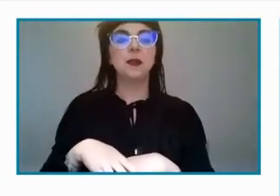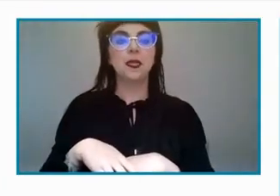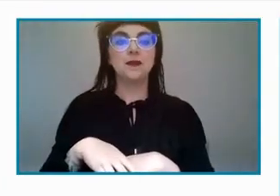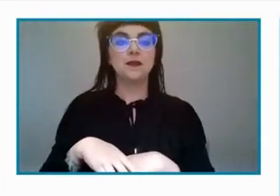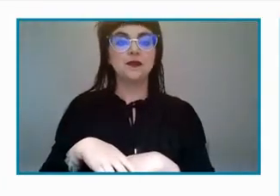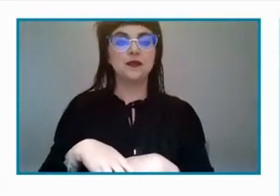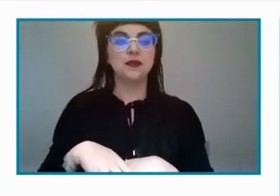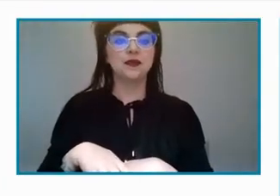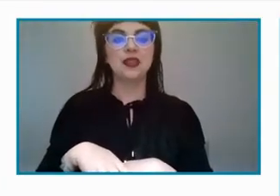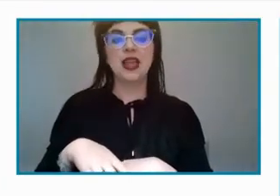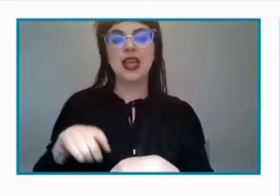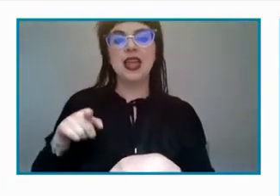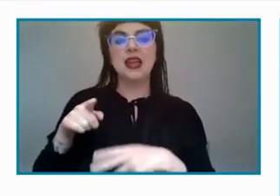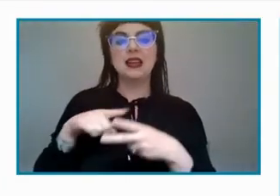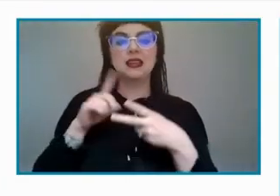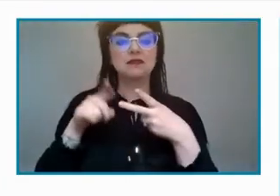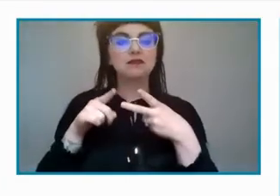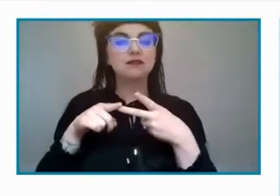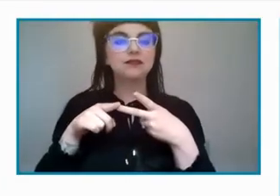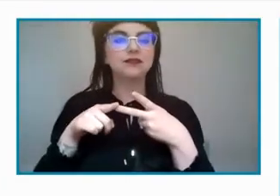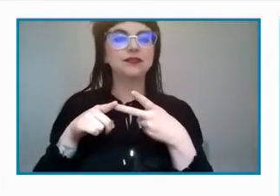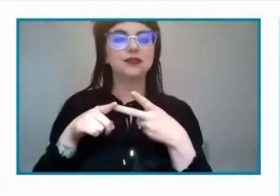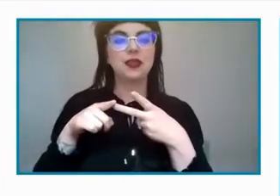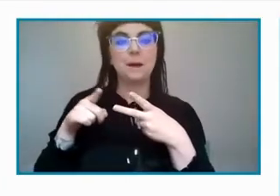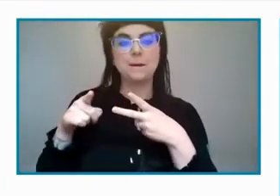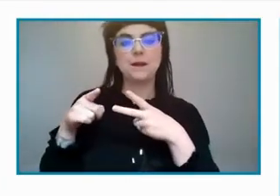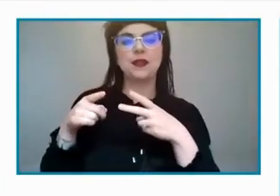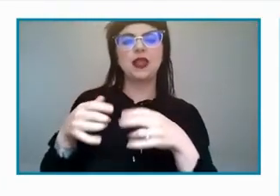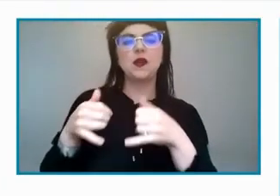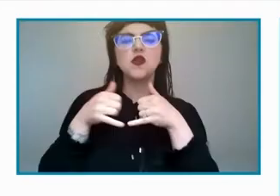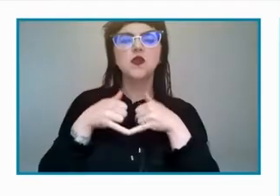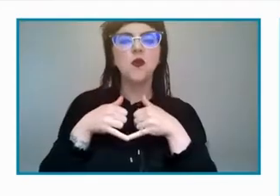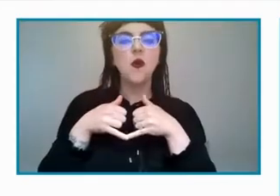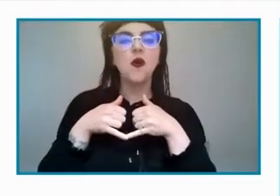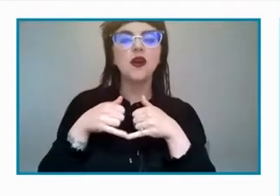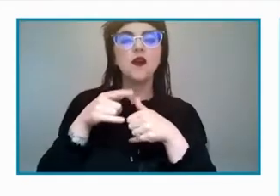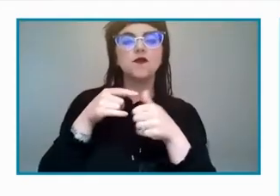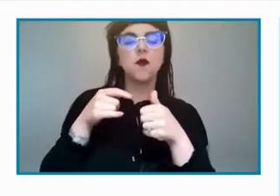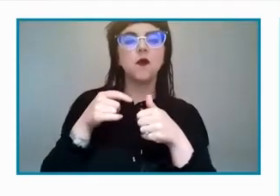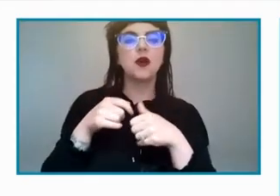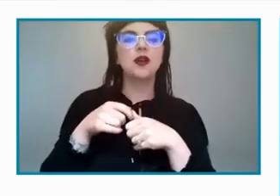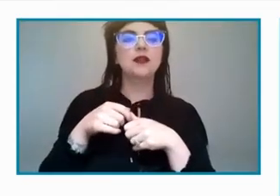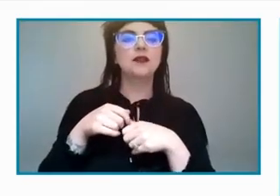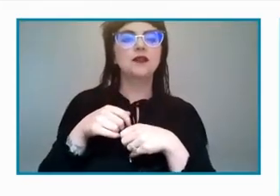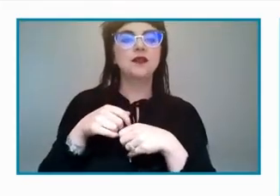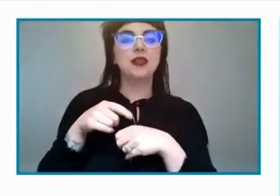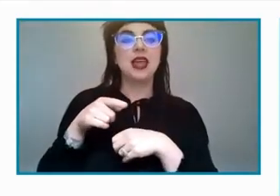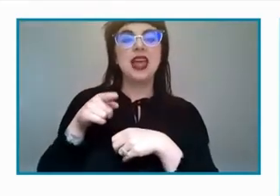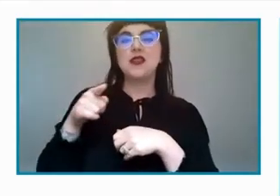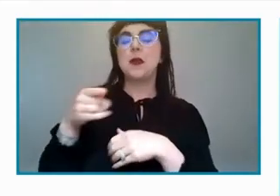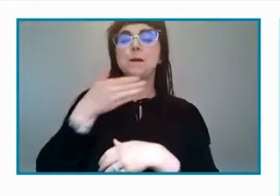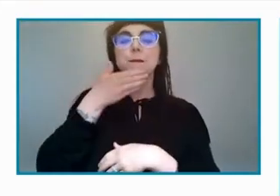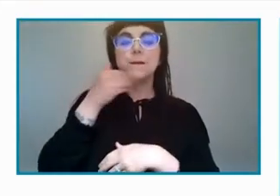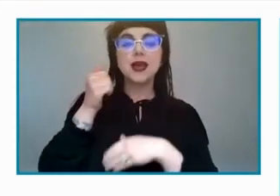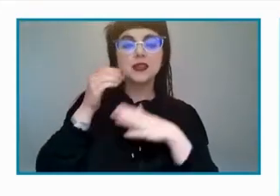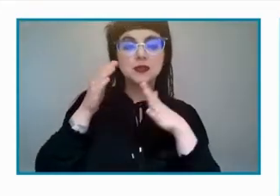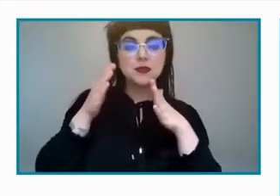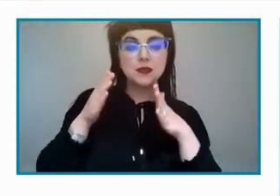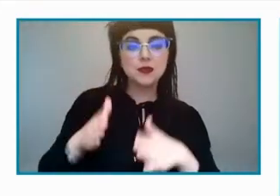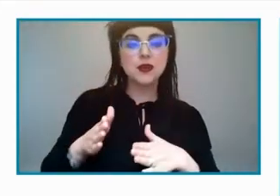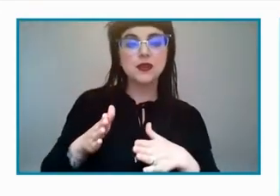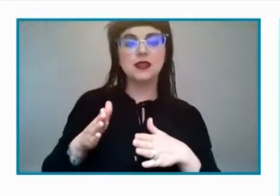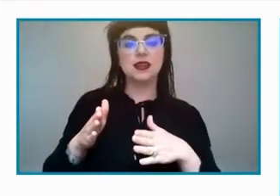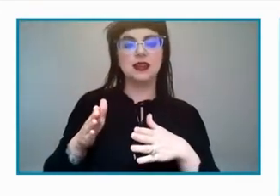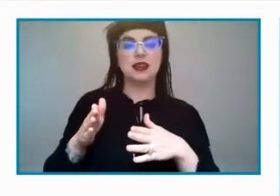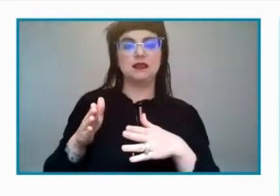Rising Arts Leader Award, SD City Beat's Best Person Award of 2016, and is an alumnus of the Vermont Studio